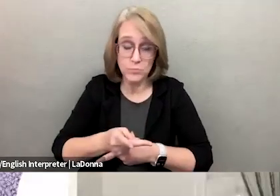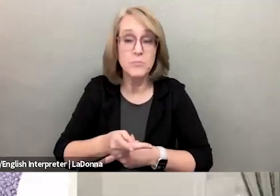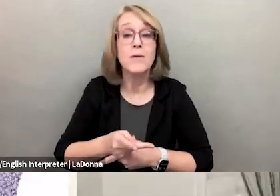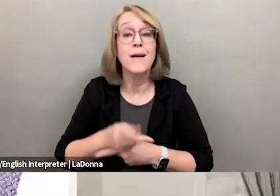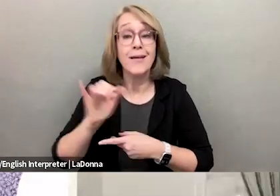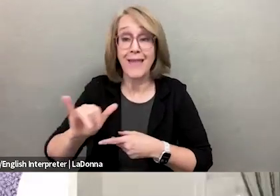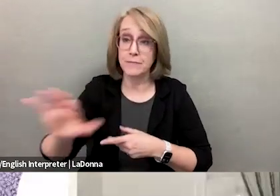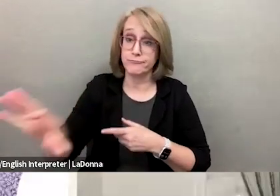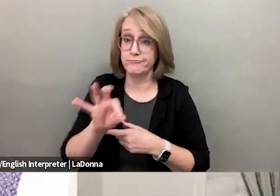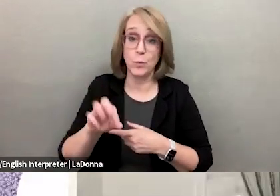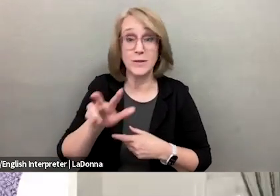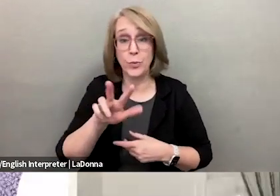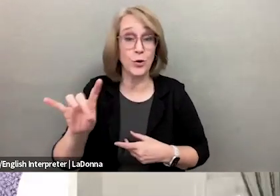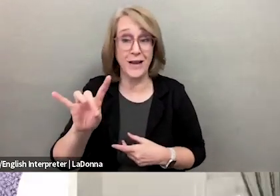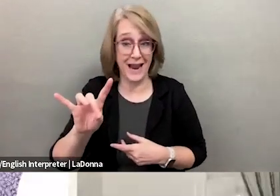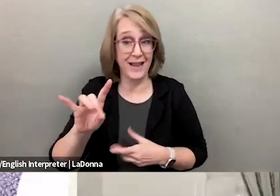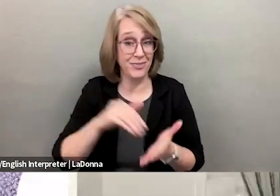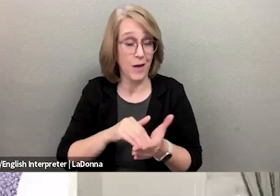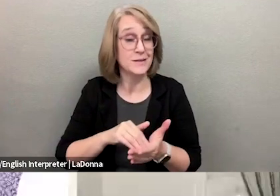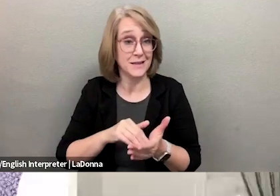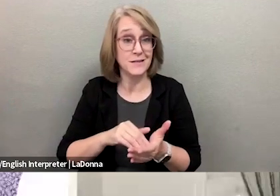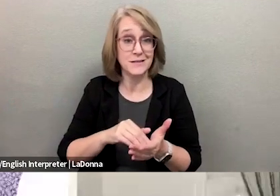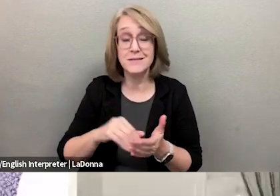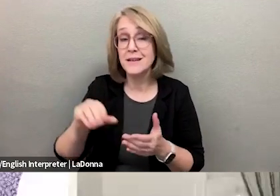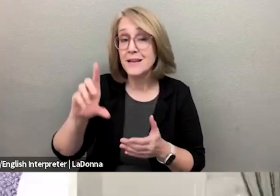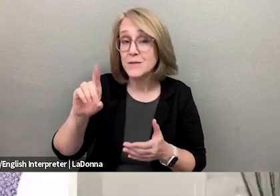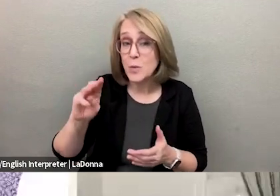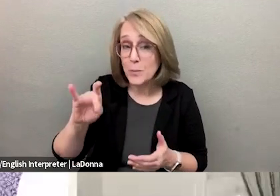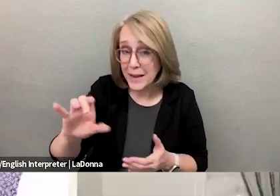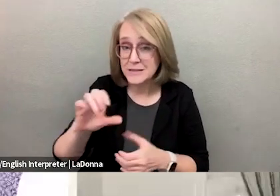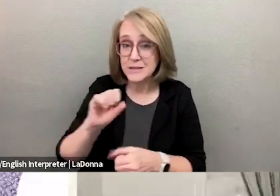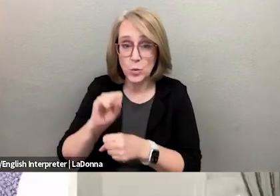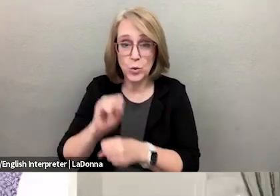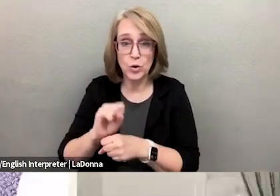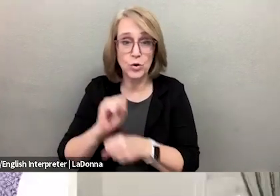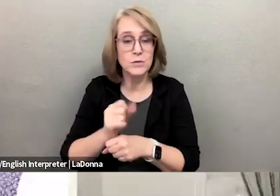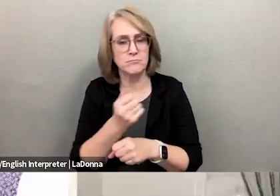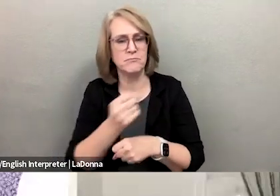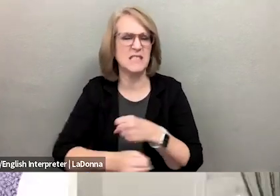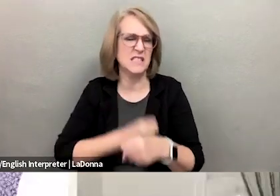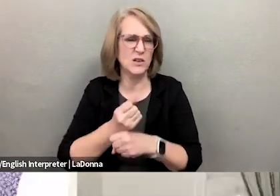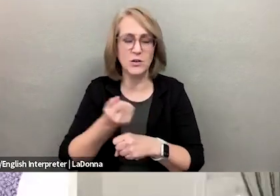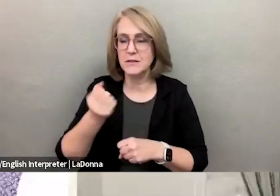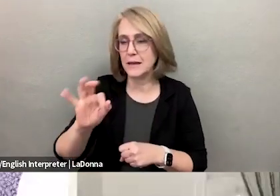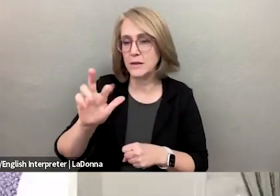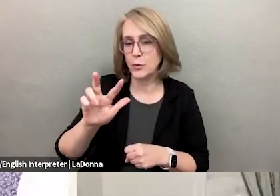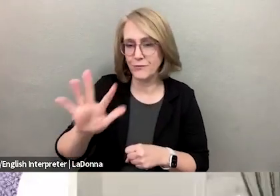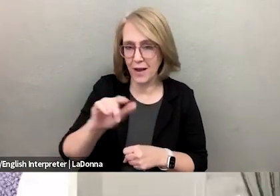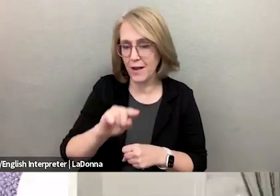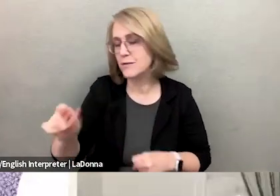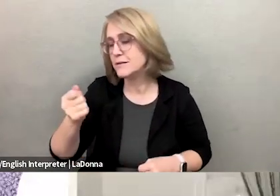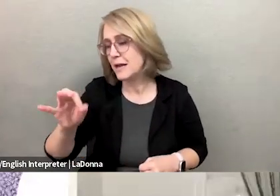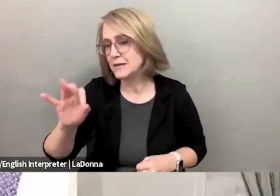during that time between 1935 and 1942 to meet the new social demand. And then this sort of